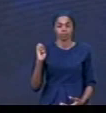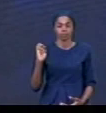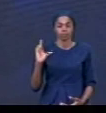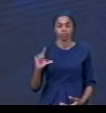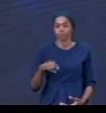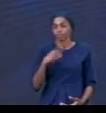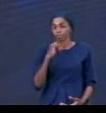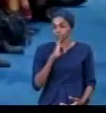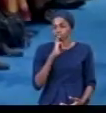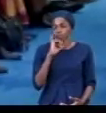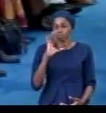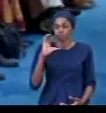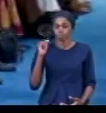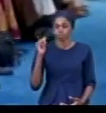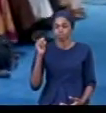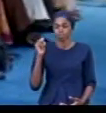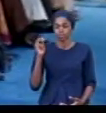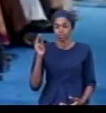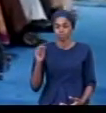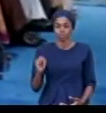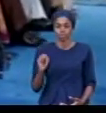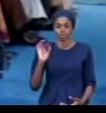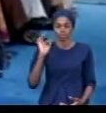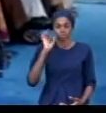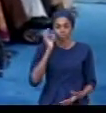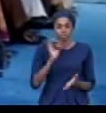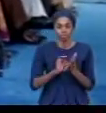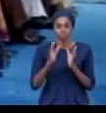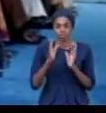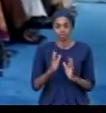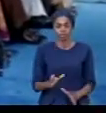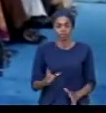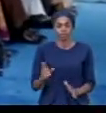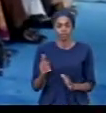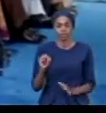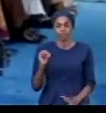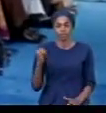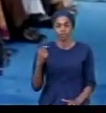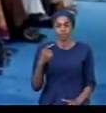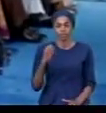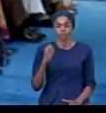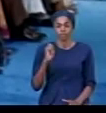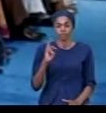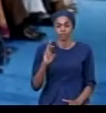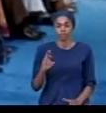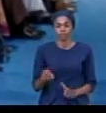Khan Secretary, Niger State. You are